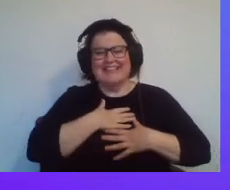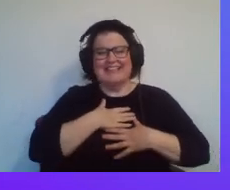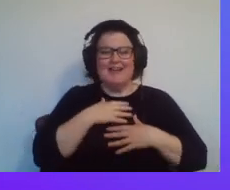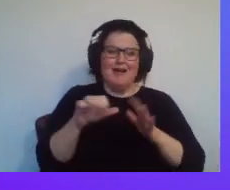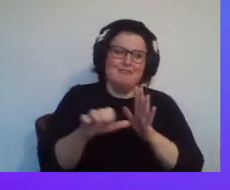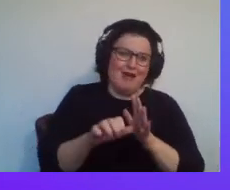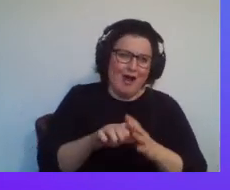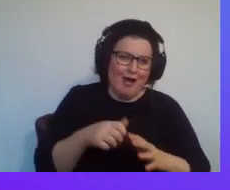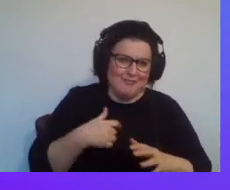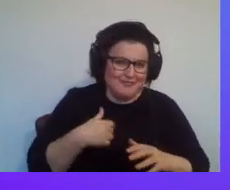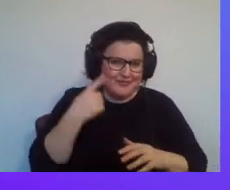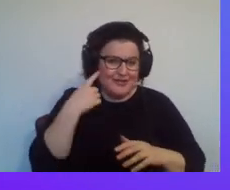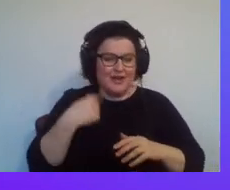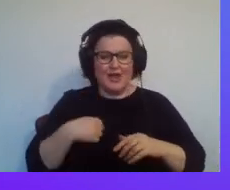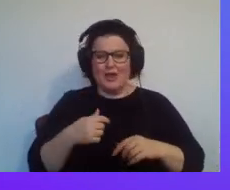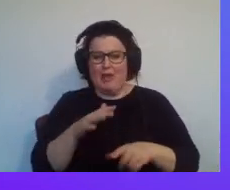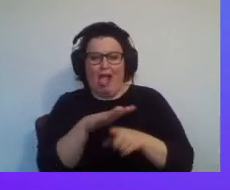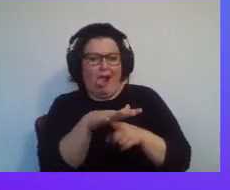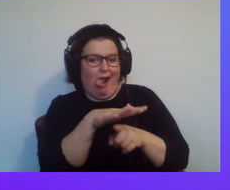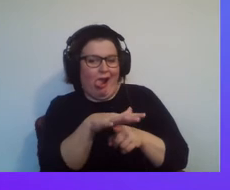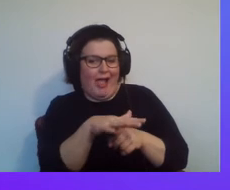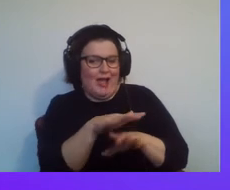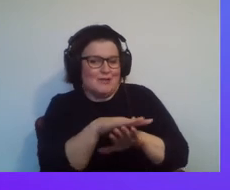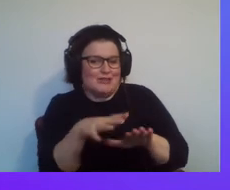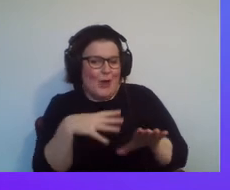think you were needed there. Professor, brilliant.